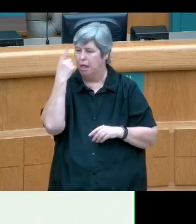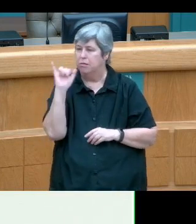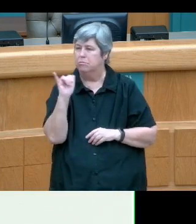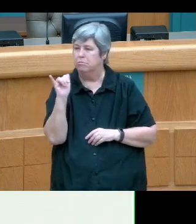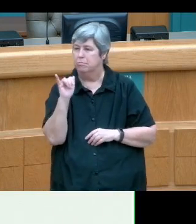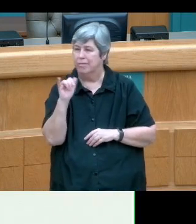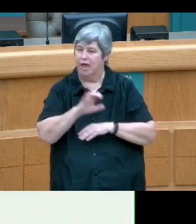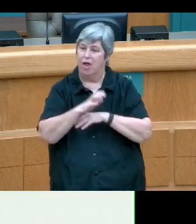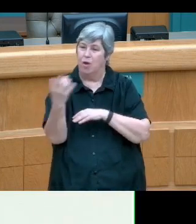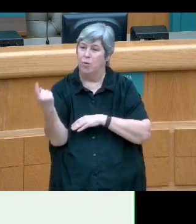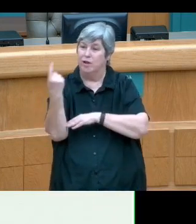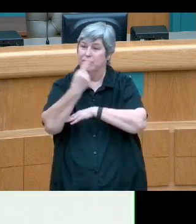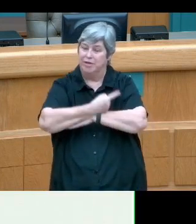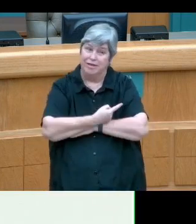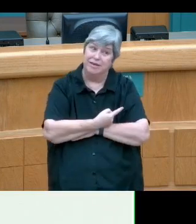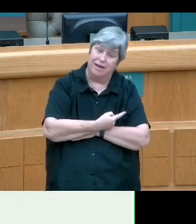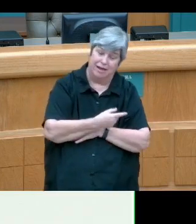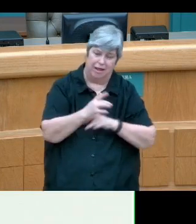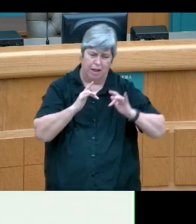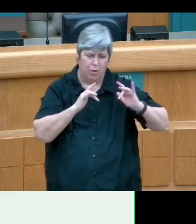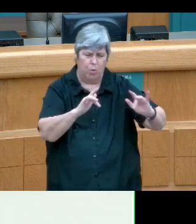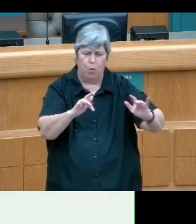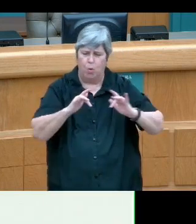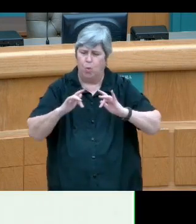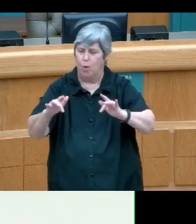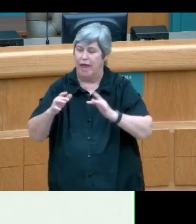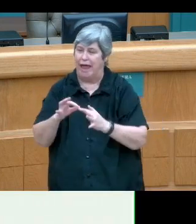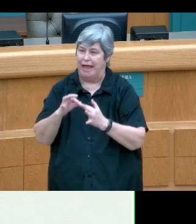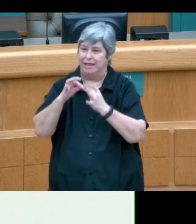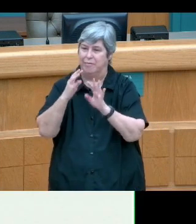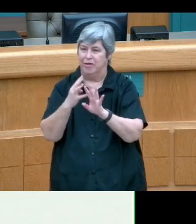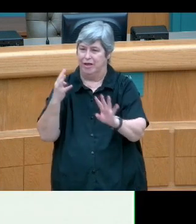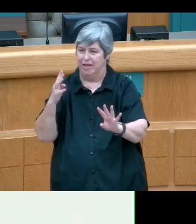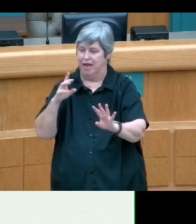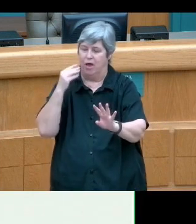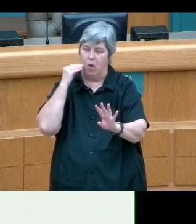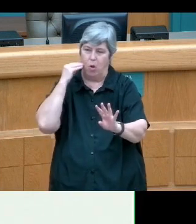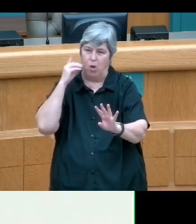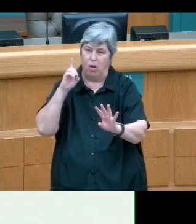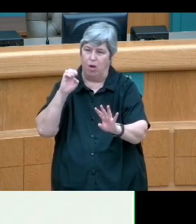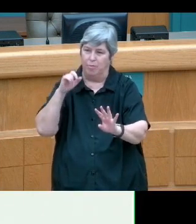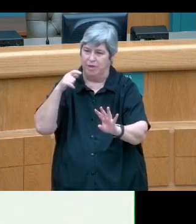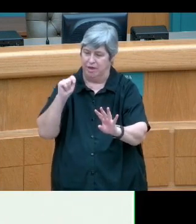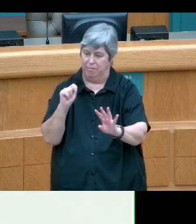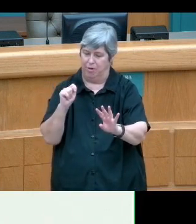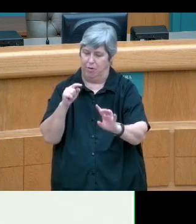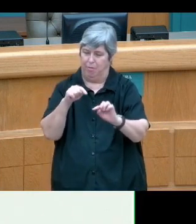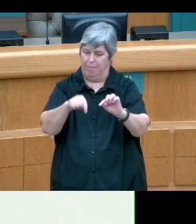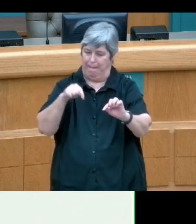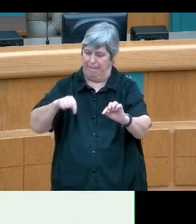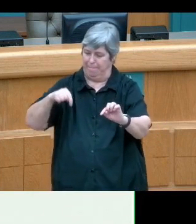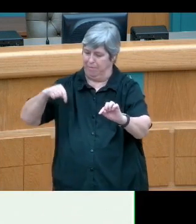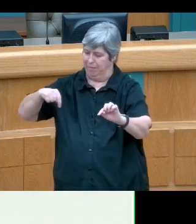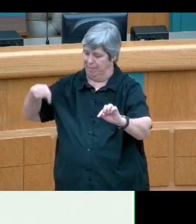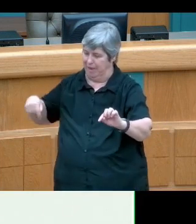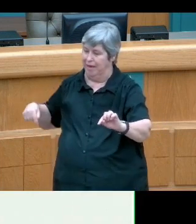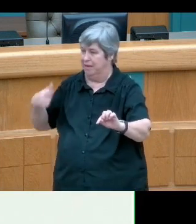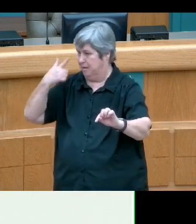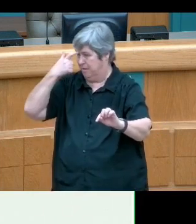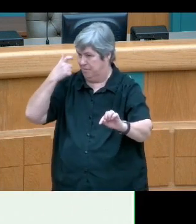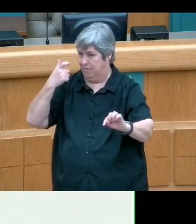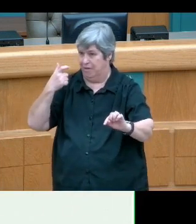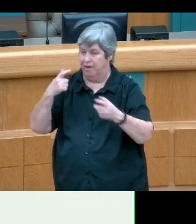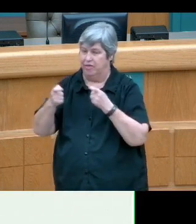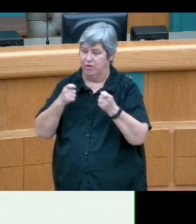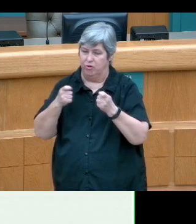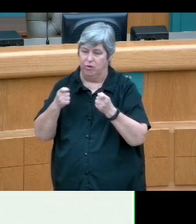like Christmas Day to me for the most part, except there was a line at Home Depot with people spaced out outside of Home Depot because they were